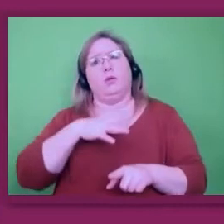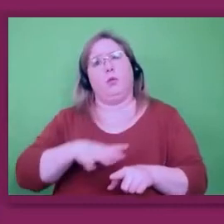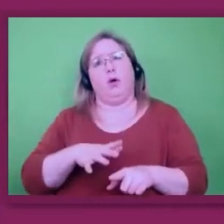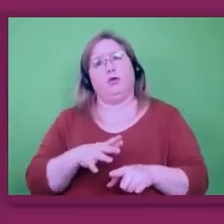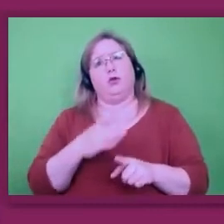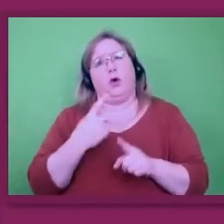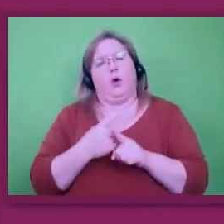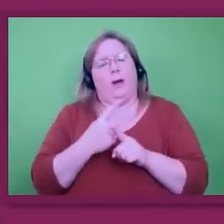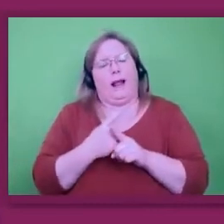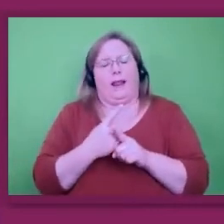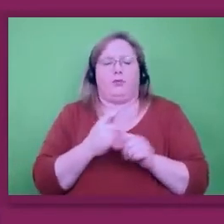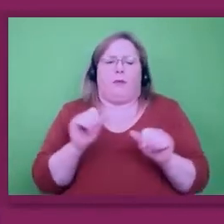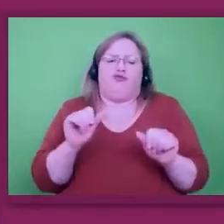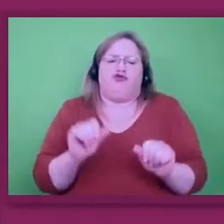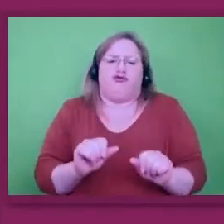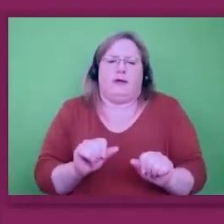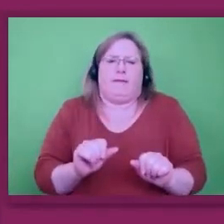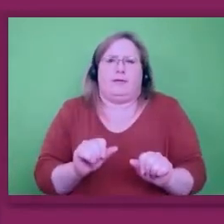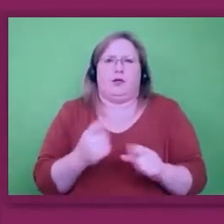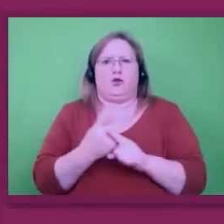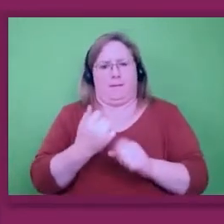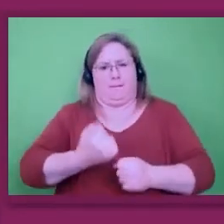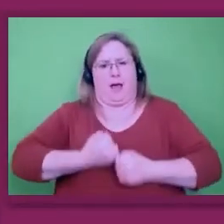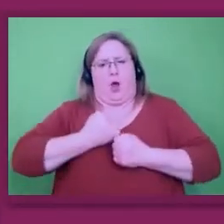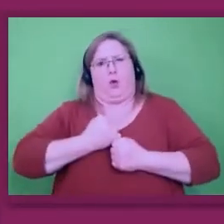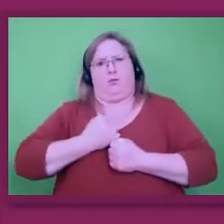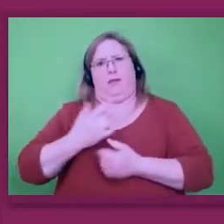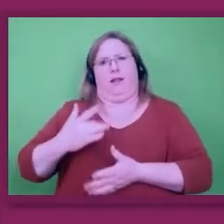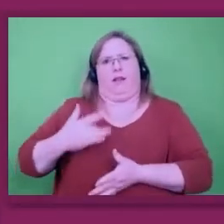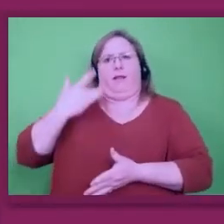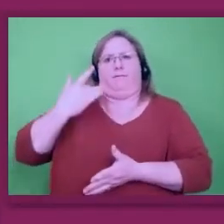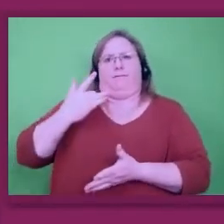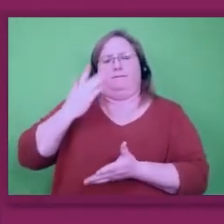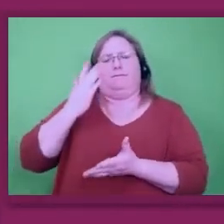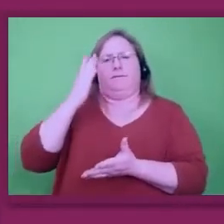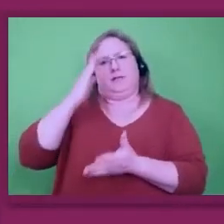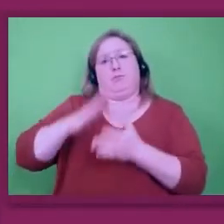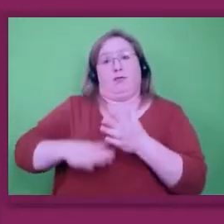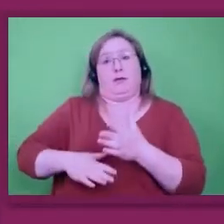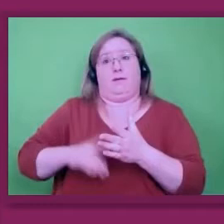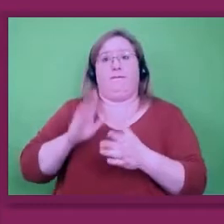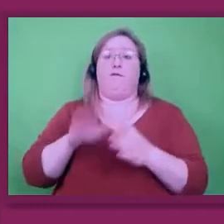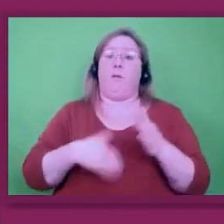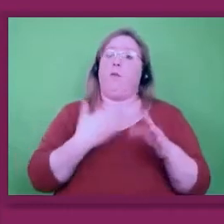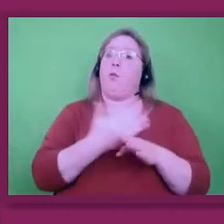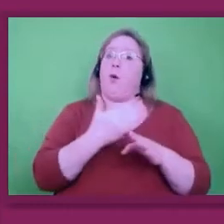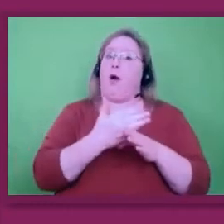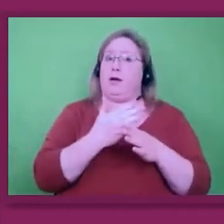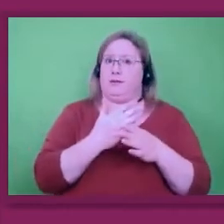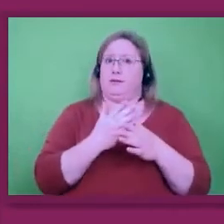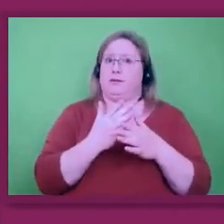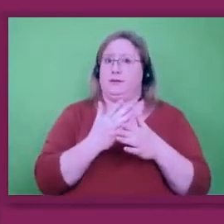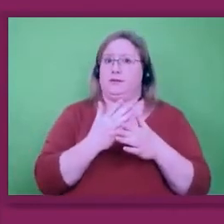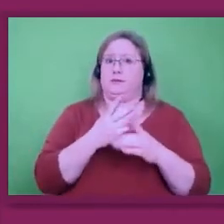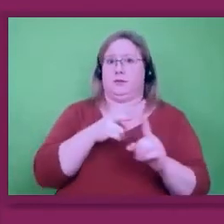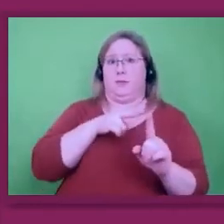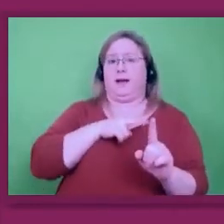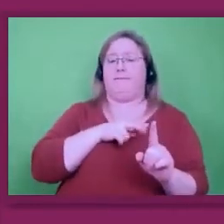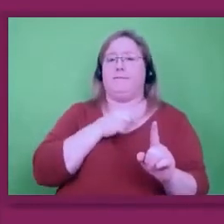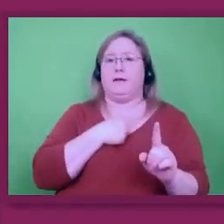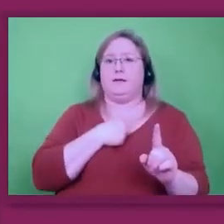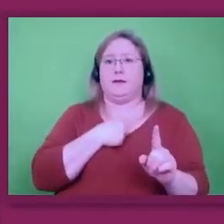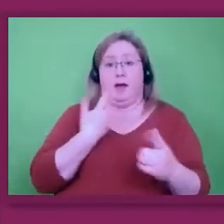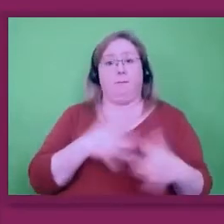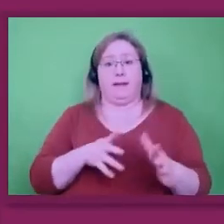touch on my own lived experiences from a worker's perspective. And I've written a few articles of my experiences